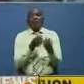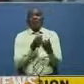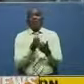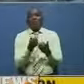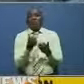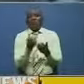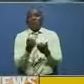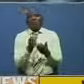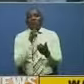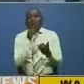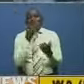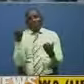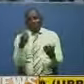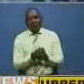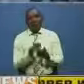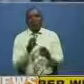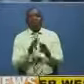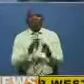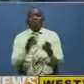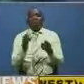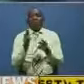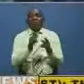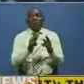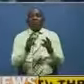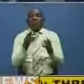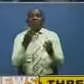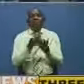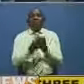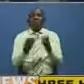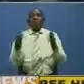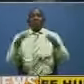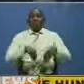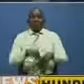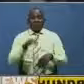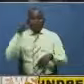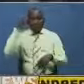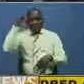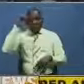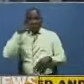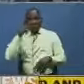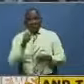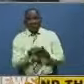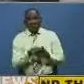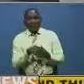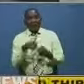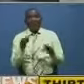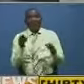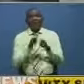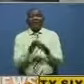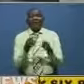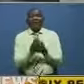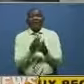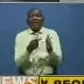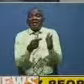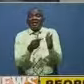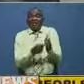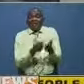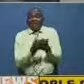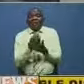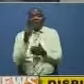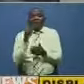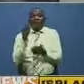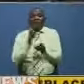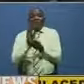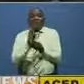not properly done, wiped out Ghanaian capital. Mr. Mahama said the debt, which is over 20 billion cedis, has